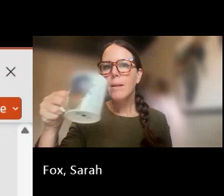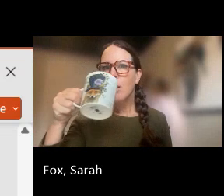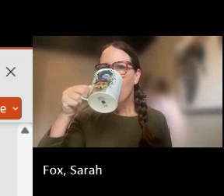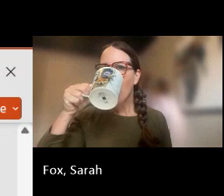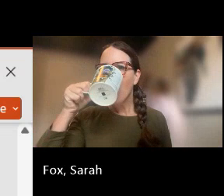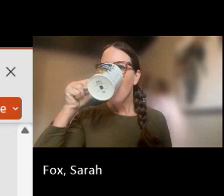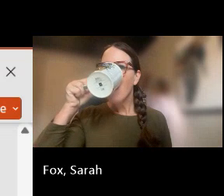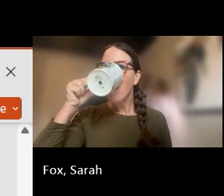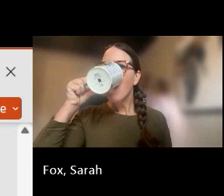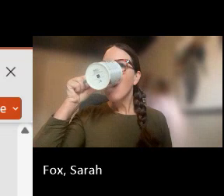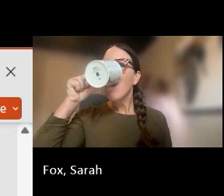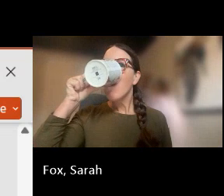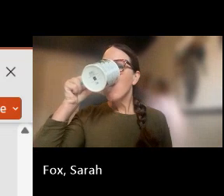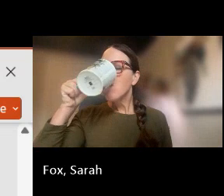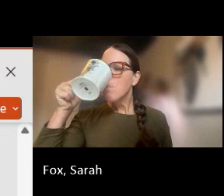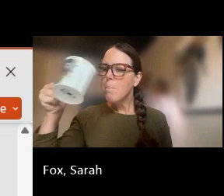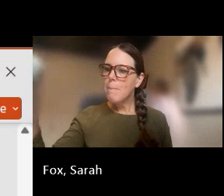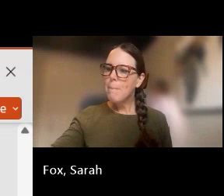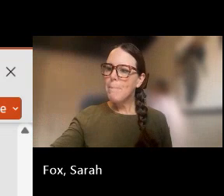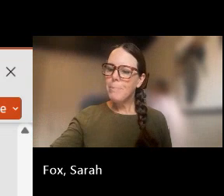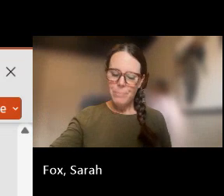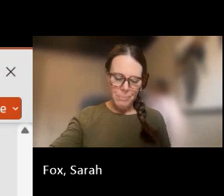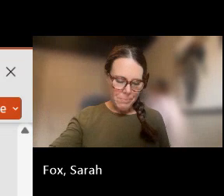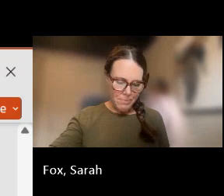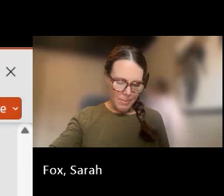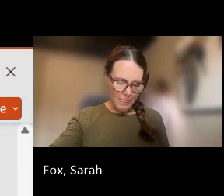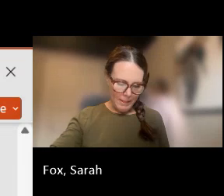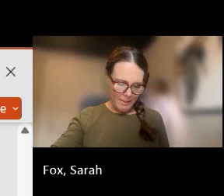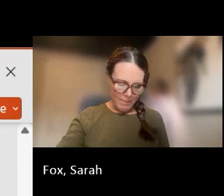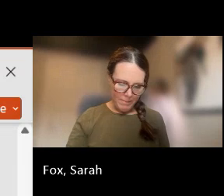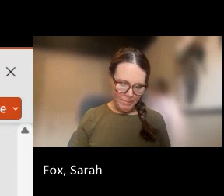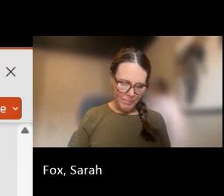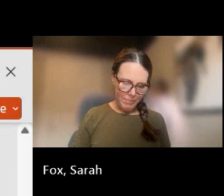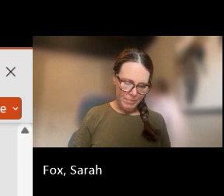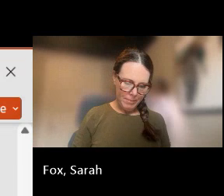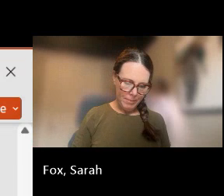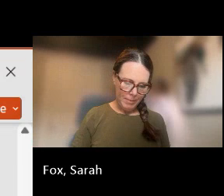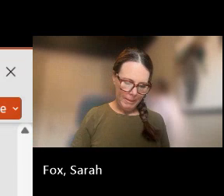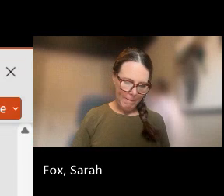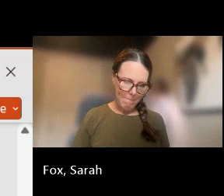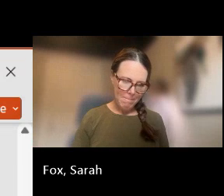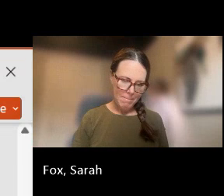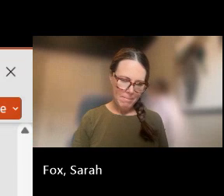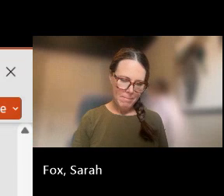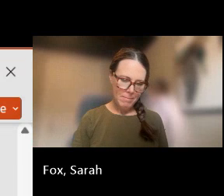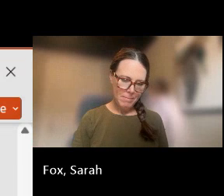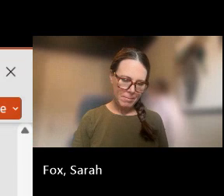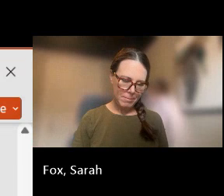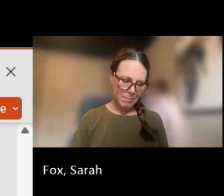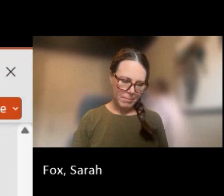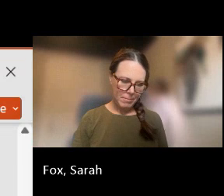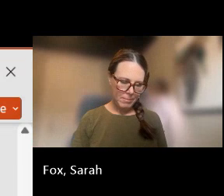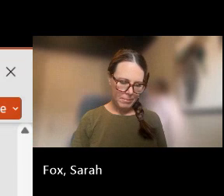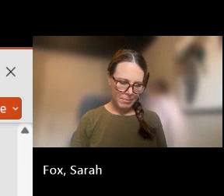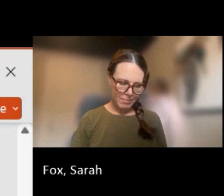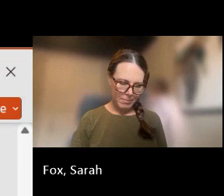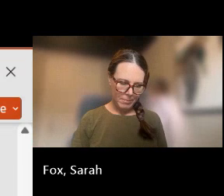main role. Can I do one real quick thing? You're going to see some of what he's going to talk about on screen, but in your